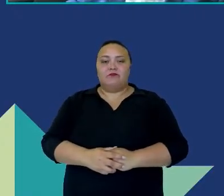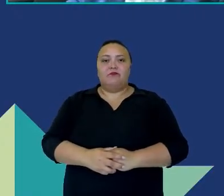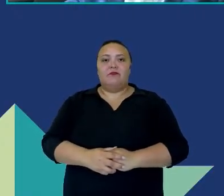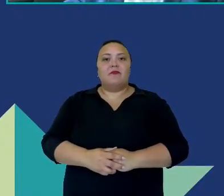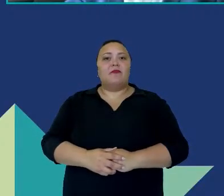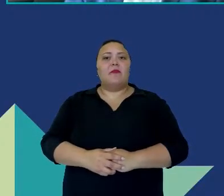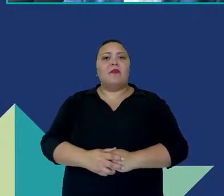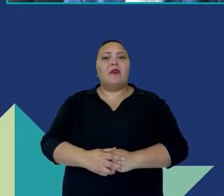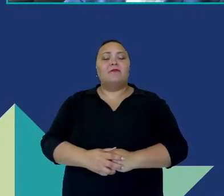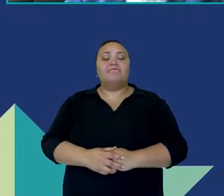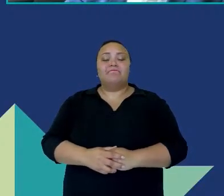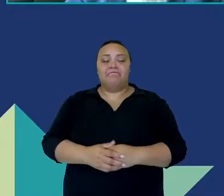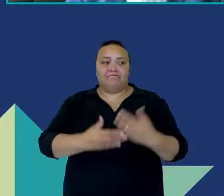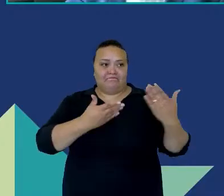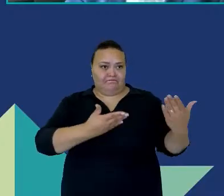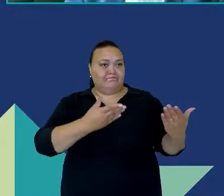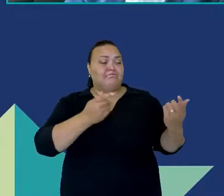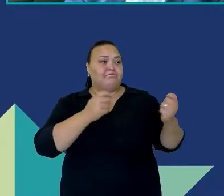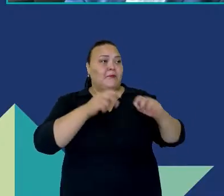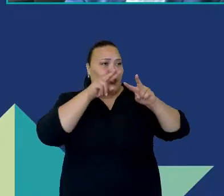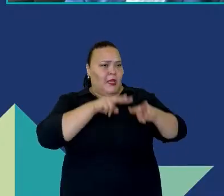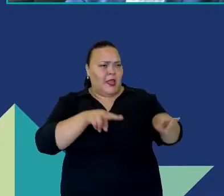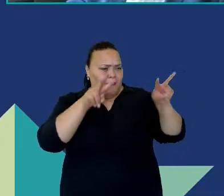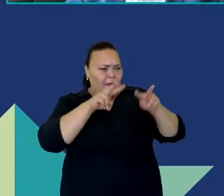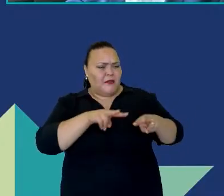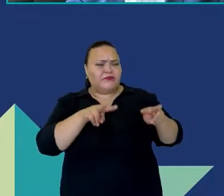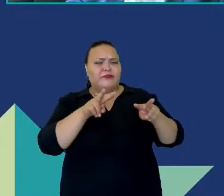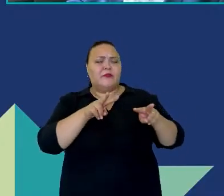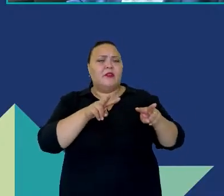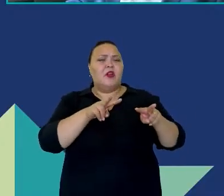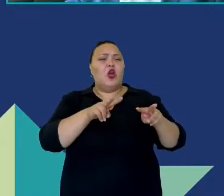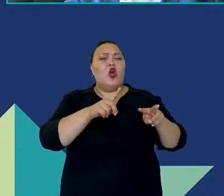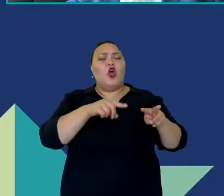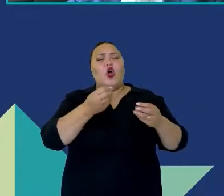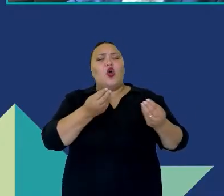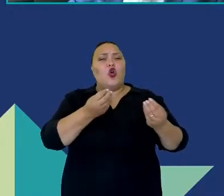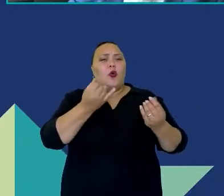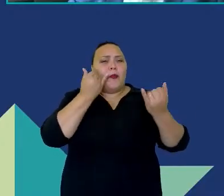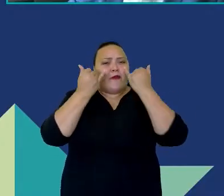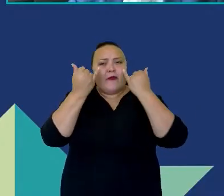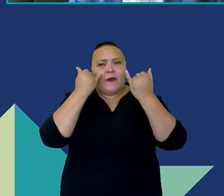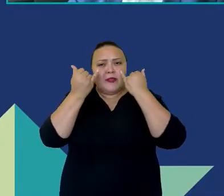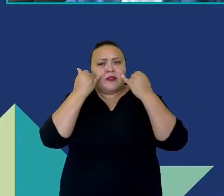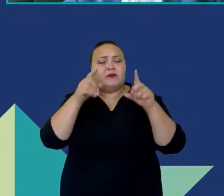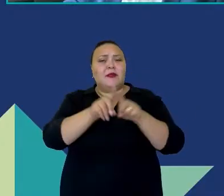pond. This is courtesy of Freeport-McMoRan, one of the largest copper